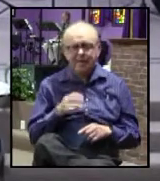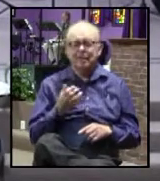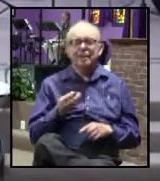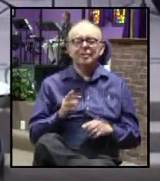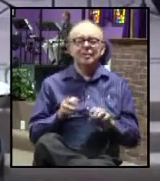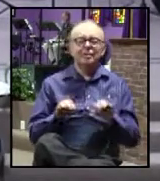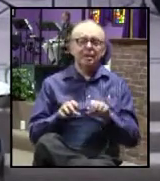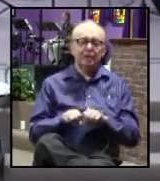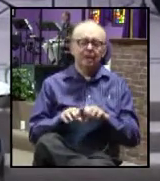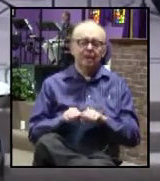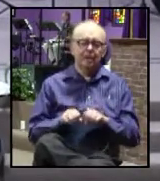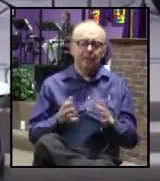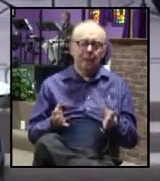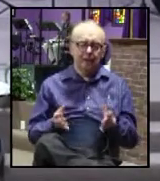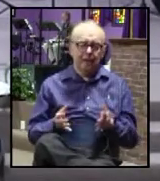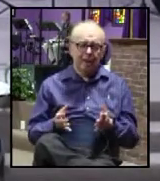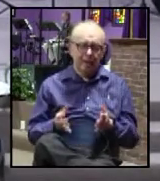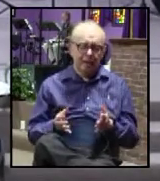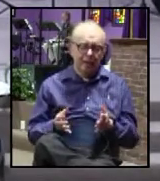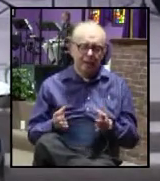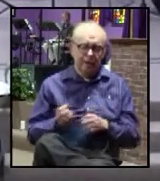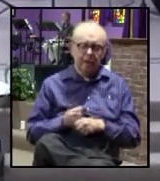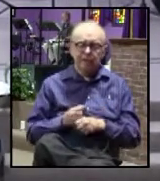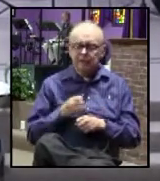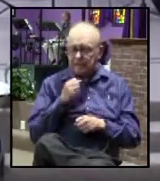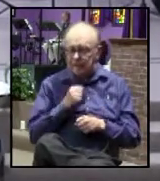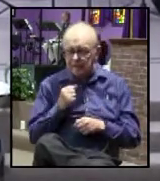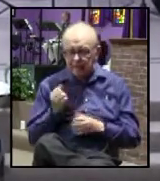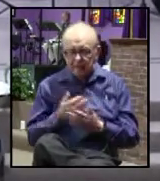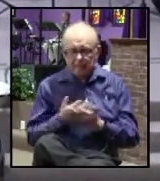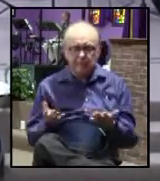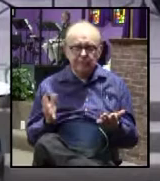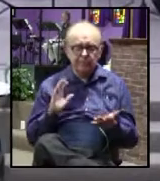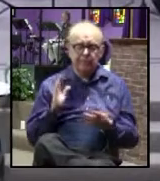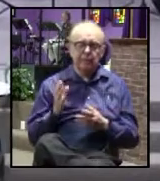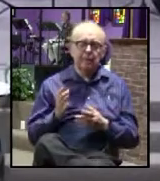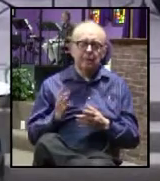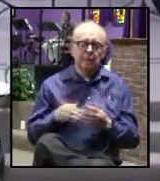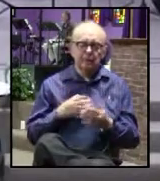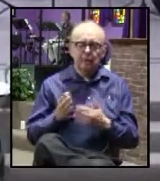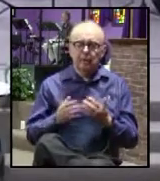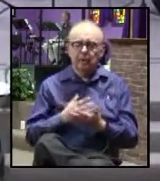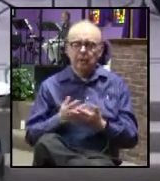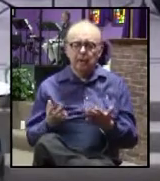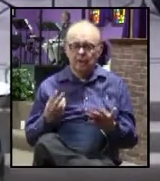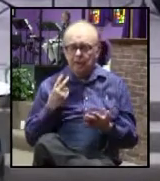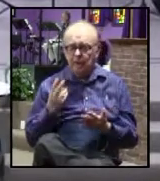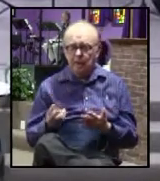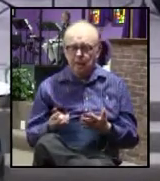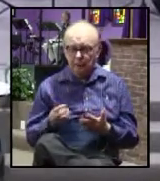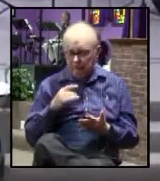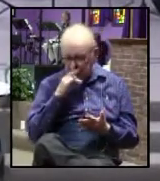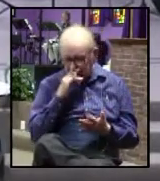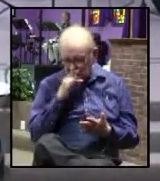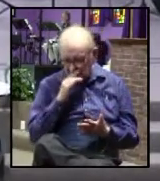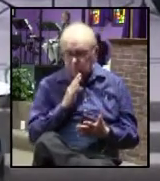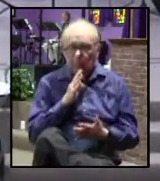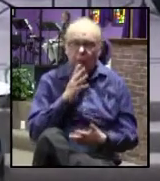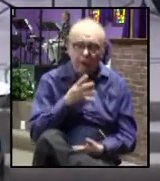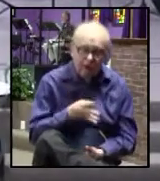of ice cream that's $15. And the parents are like, just get the ice cream. And everyone's going nuts. And the next thing you know, I see this kid.